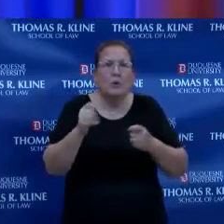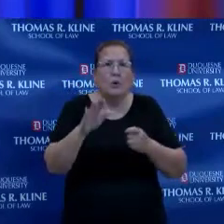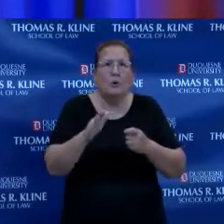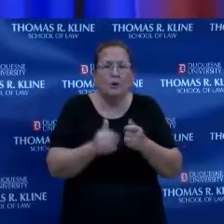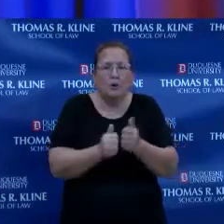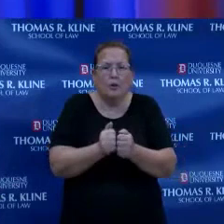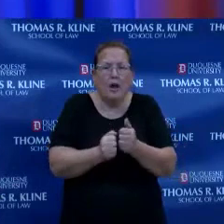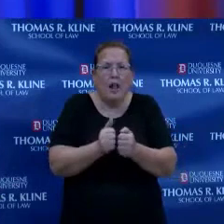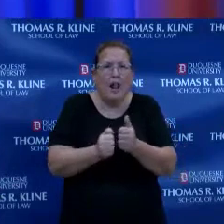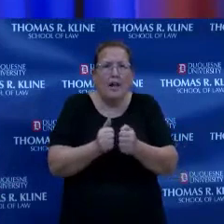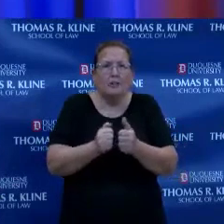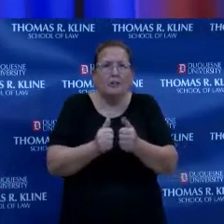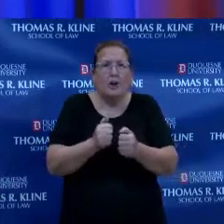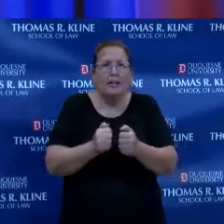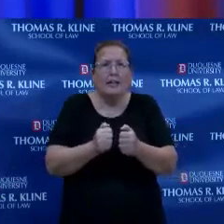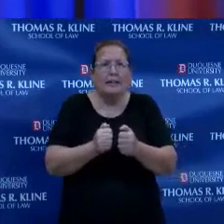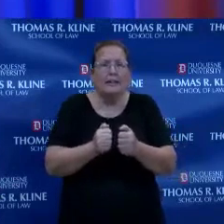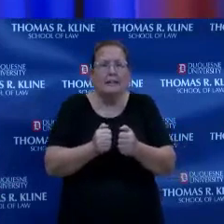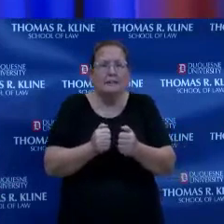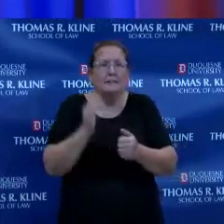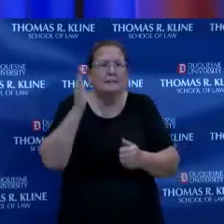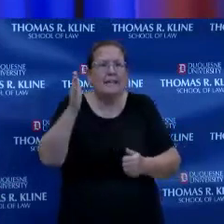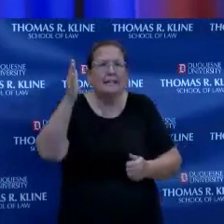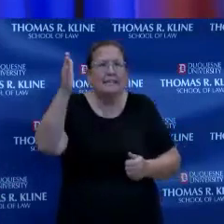only grumpy Bitmoji.